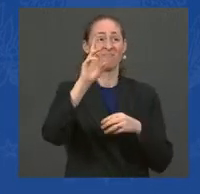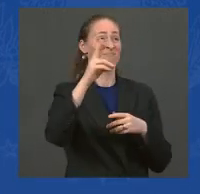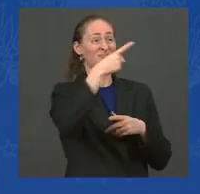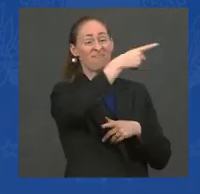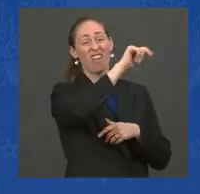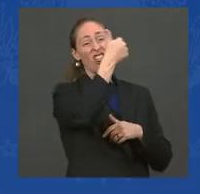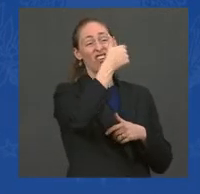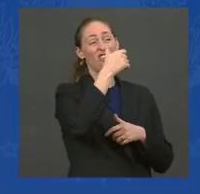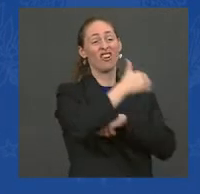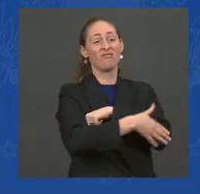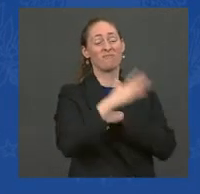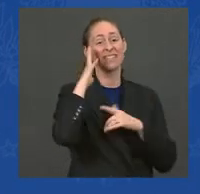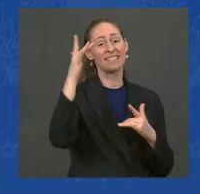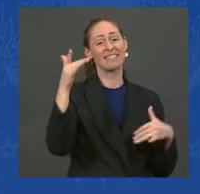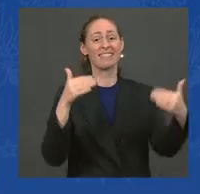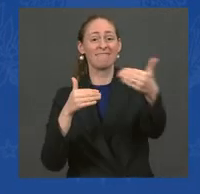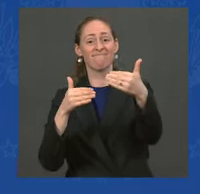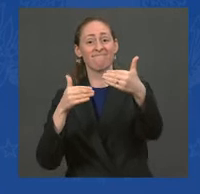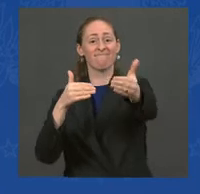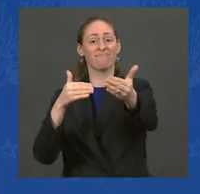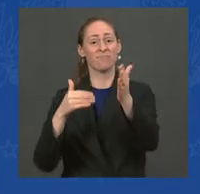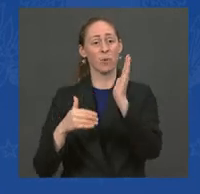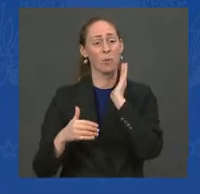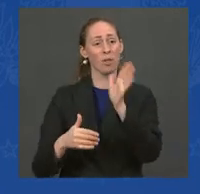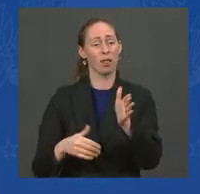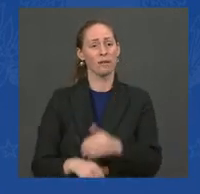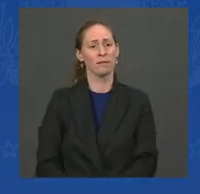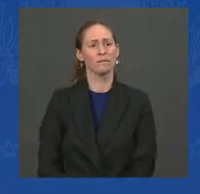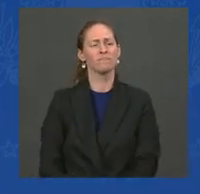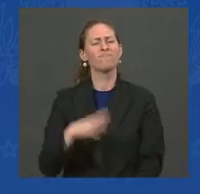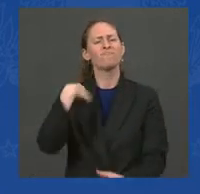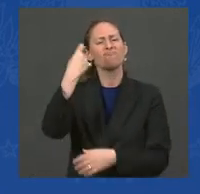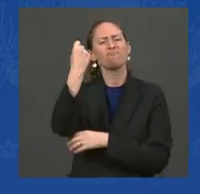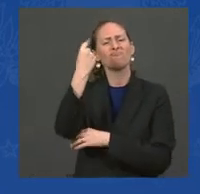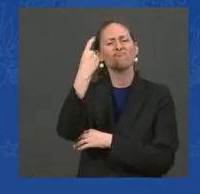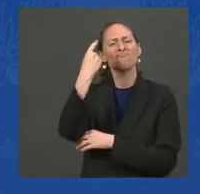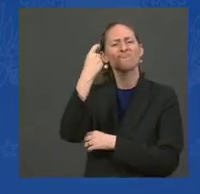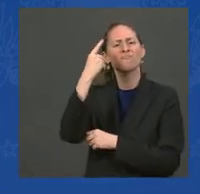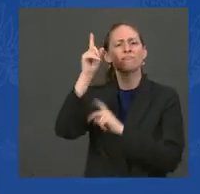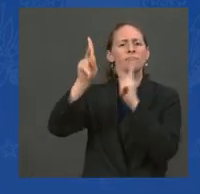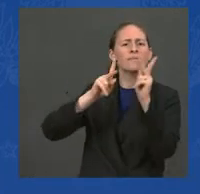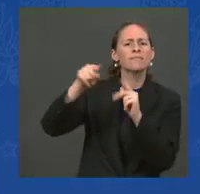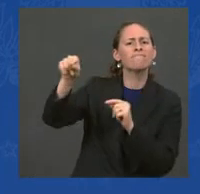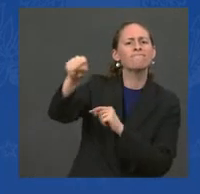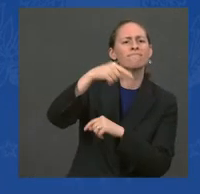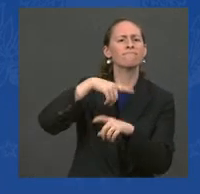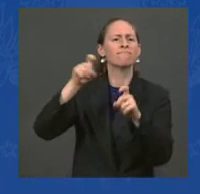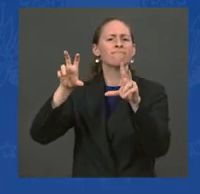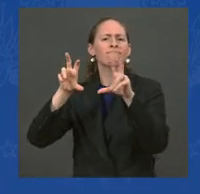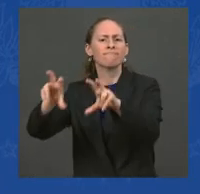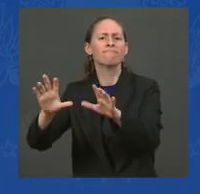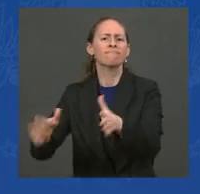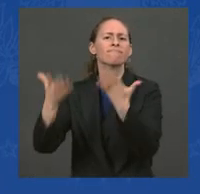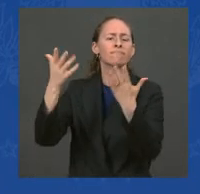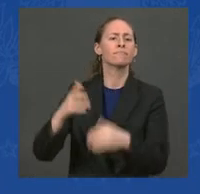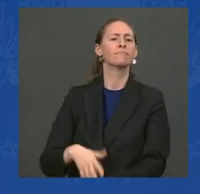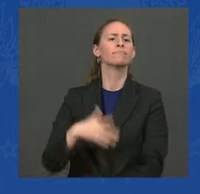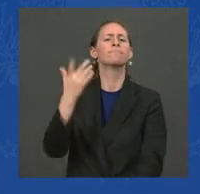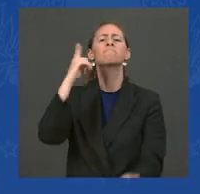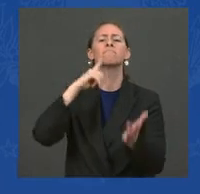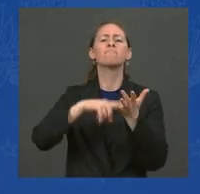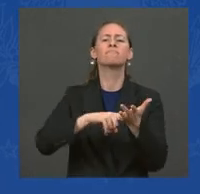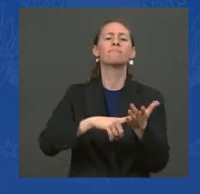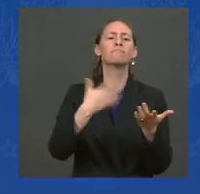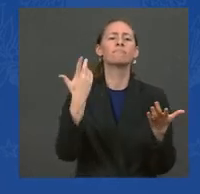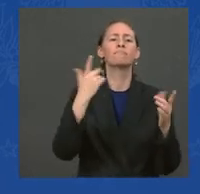American people understand what's at stake here. They understand that when workers and families have a better shot,